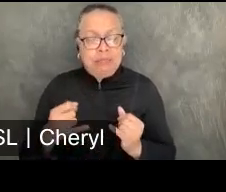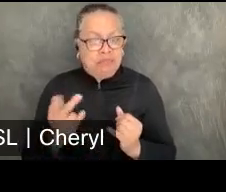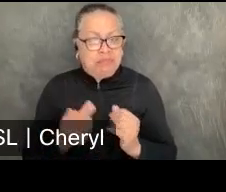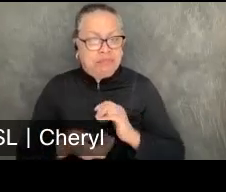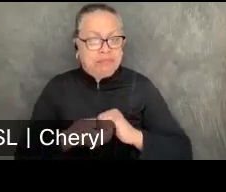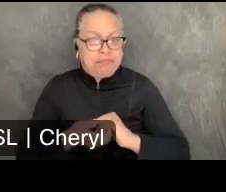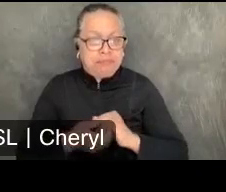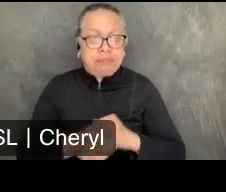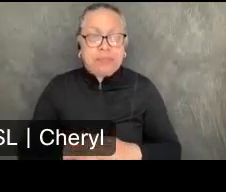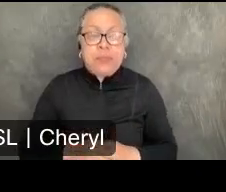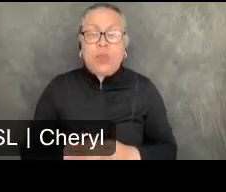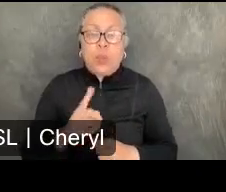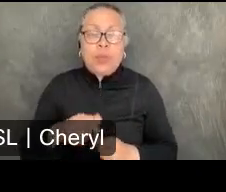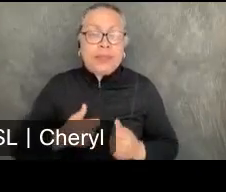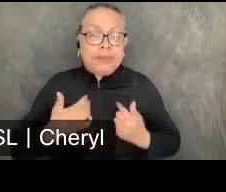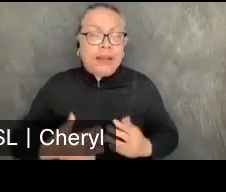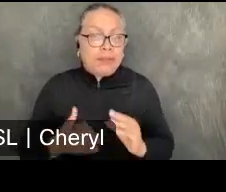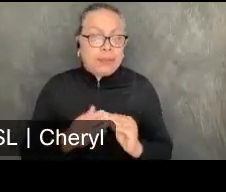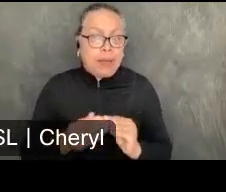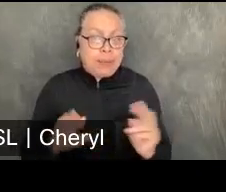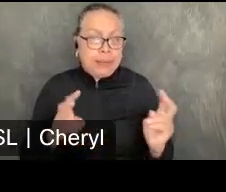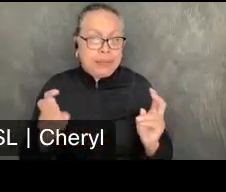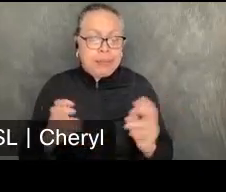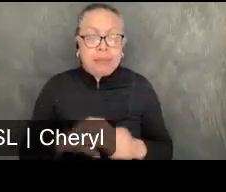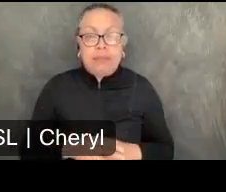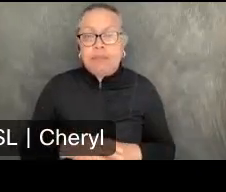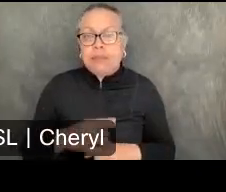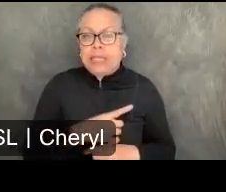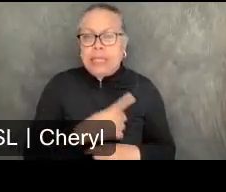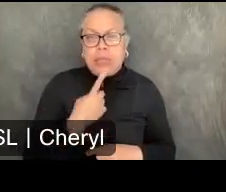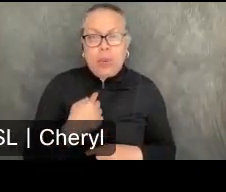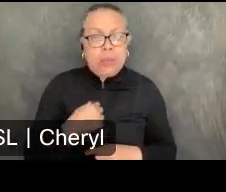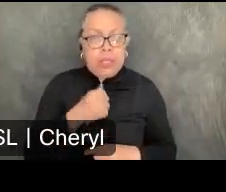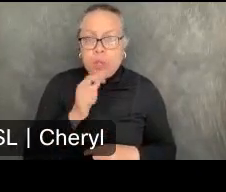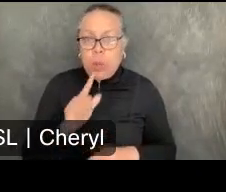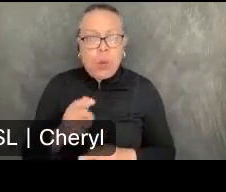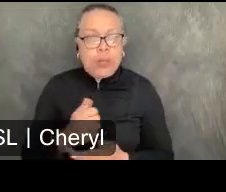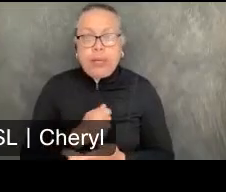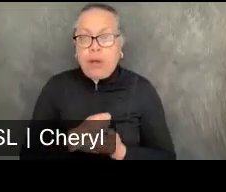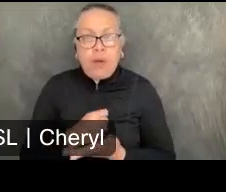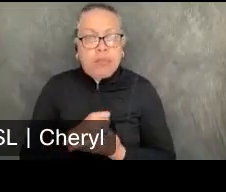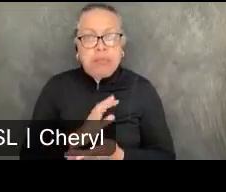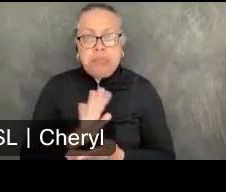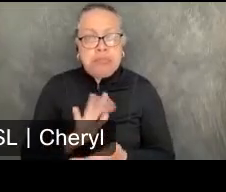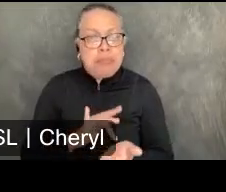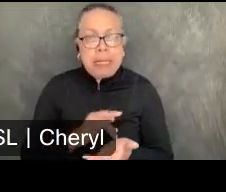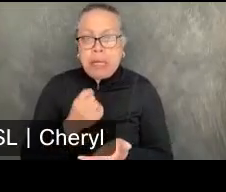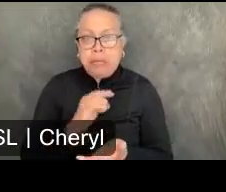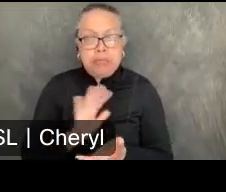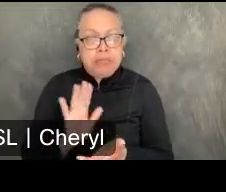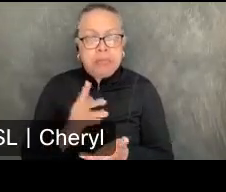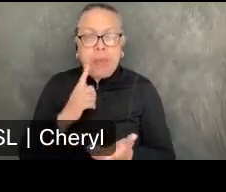with us. He'd tell me I shouldn't get any help or take medications because he didn't want anyone to know